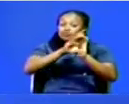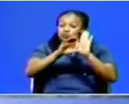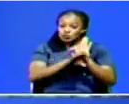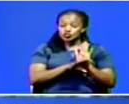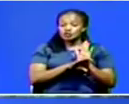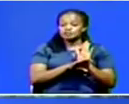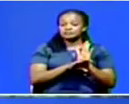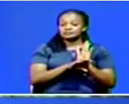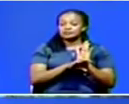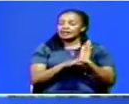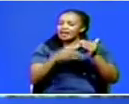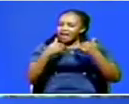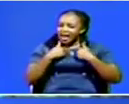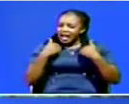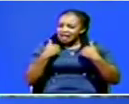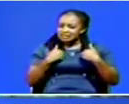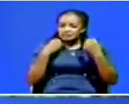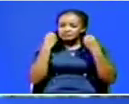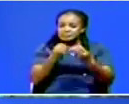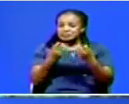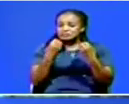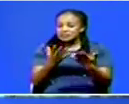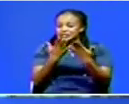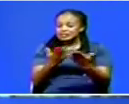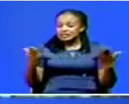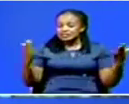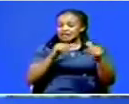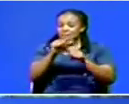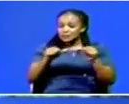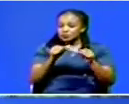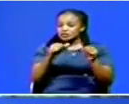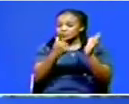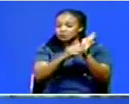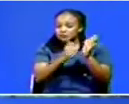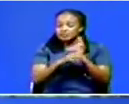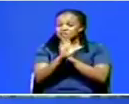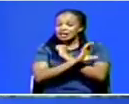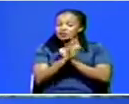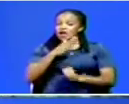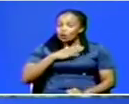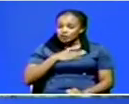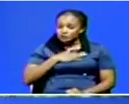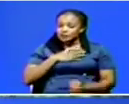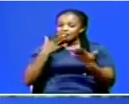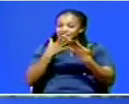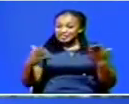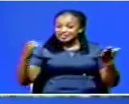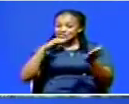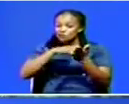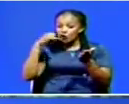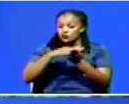inatiba ya mengi ambayo yanakumba taifa letu. Na ni mambo ambayo yanahusu wa Kenya wote